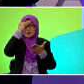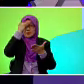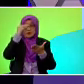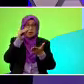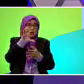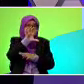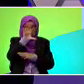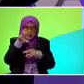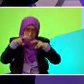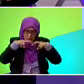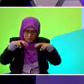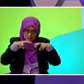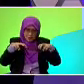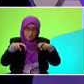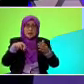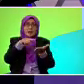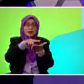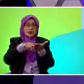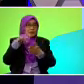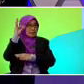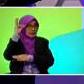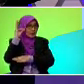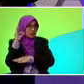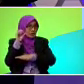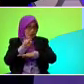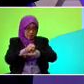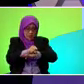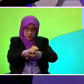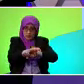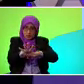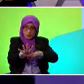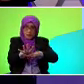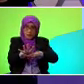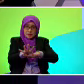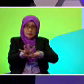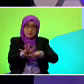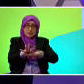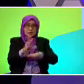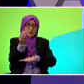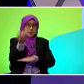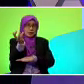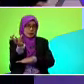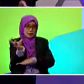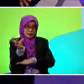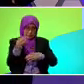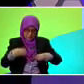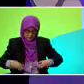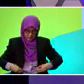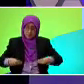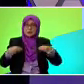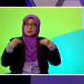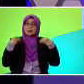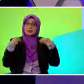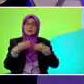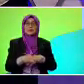explore what are the factors that affect the growth of microorganisms. So before we proceed, let